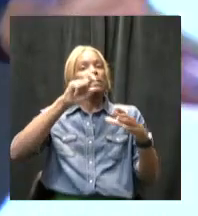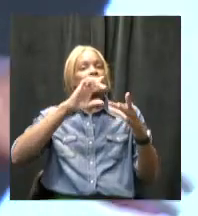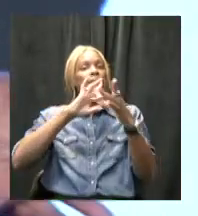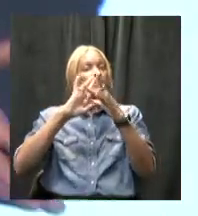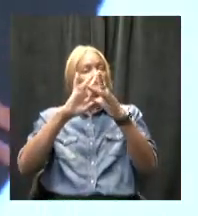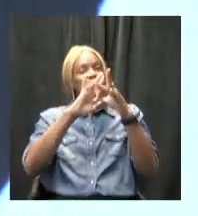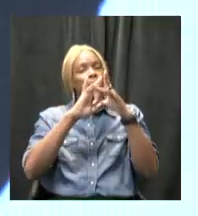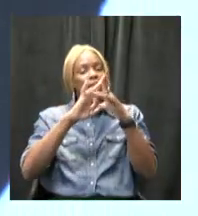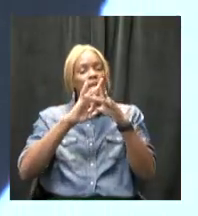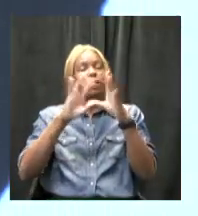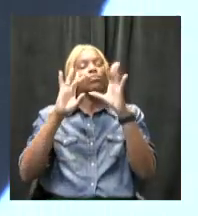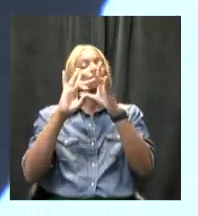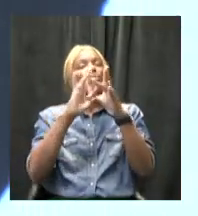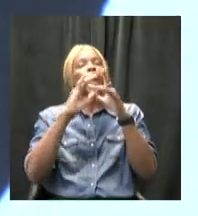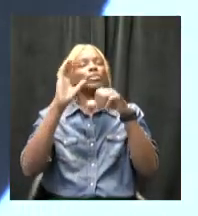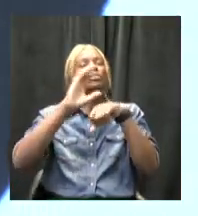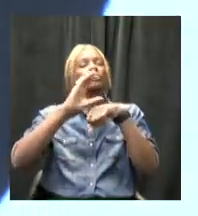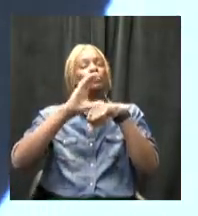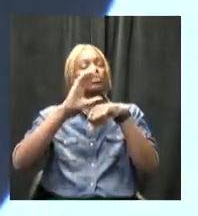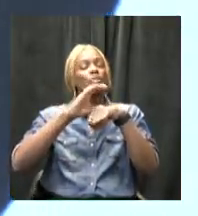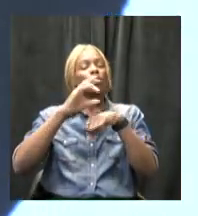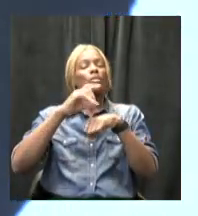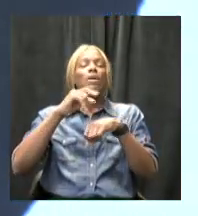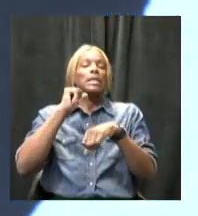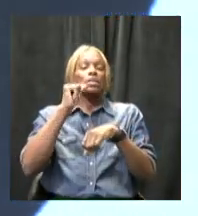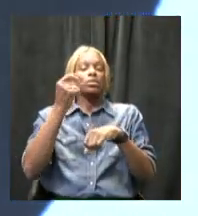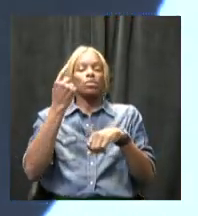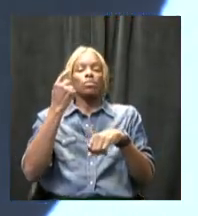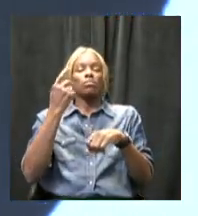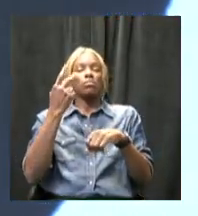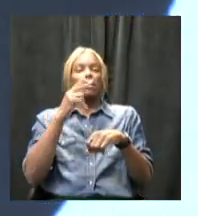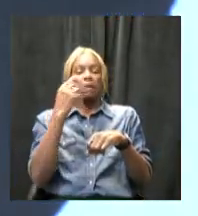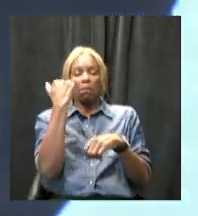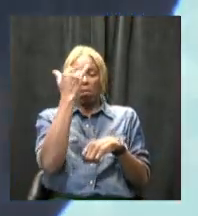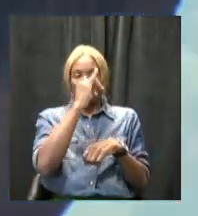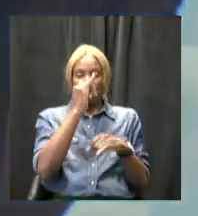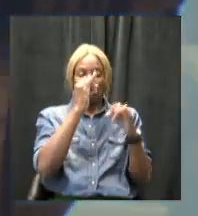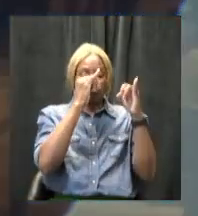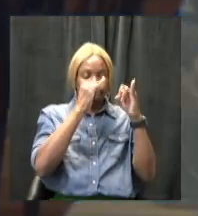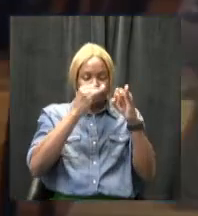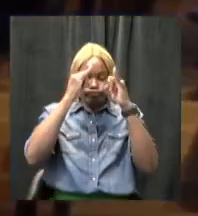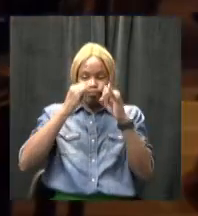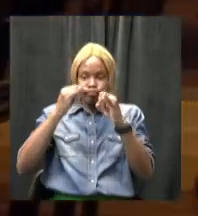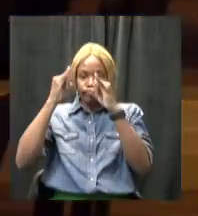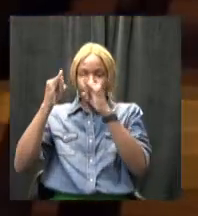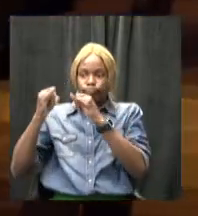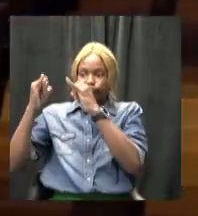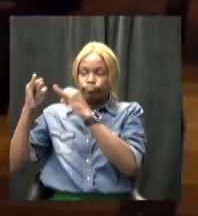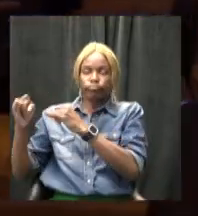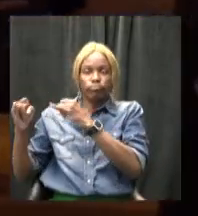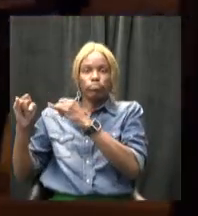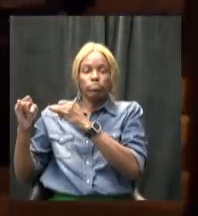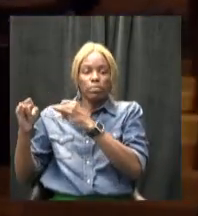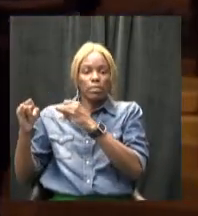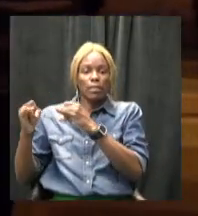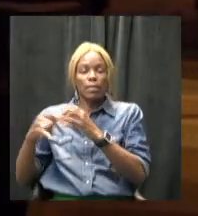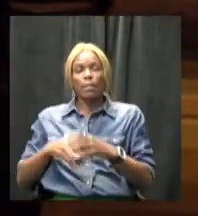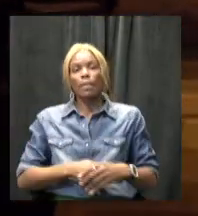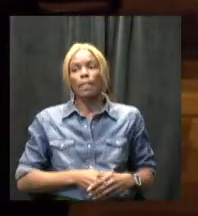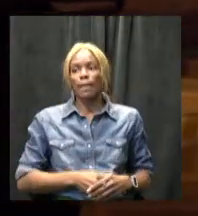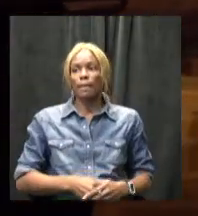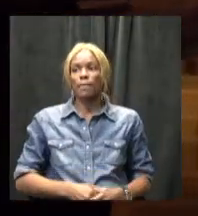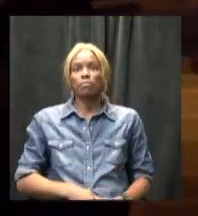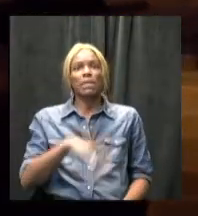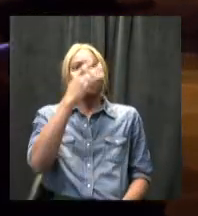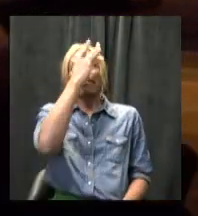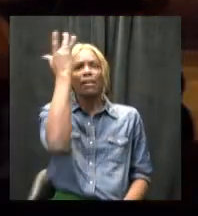church understands that unity doesn't mean uniformity. I forgot to call out the people that haven't joined yet. That's the other group. I